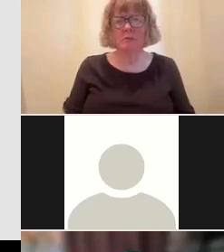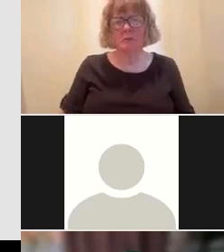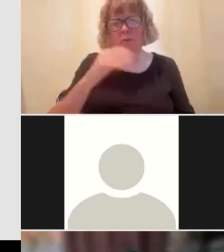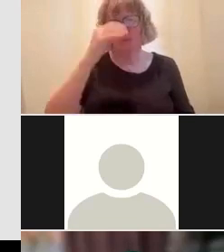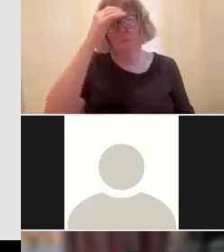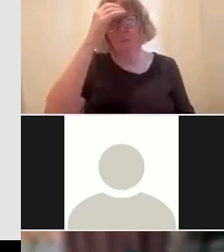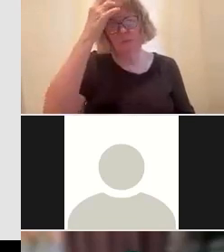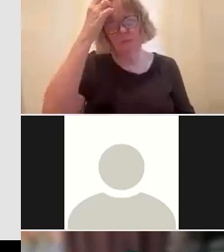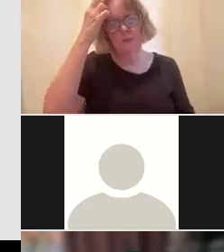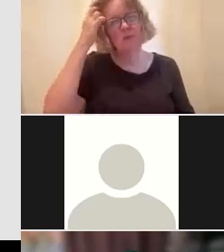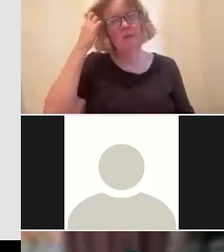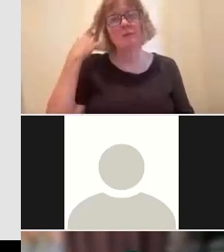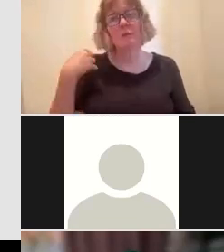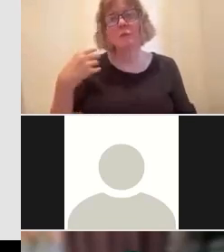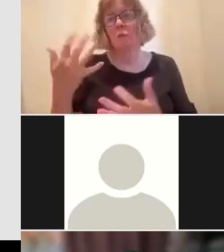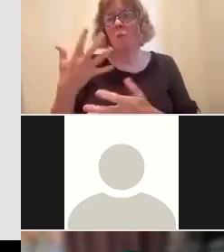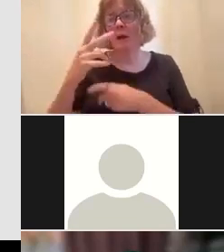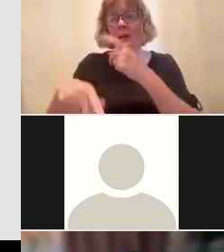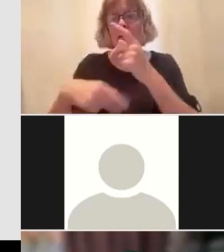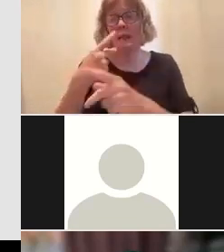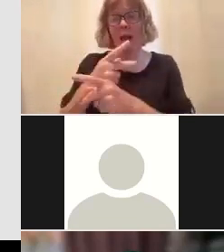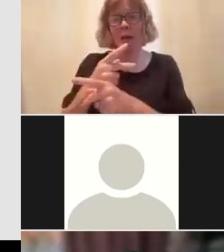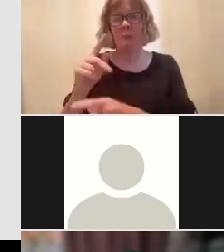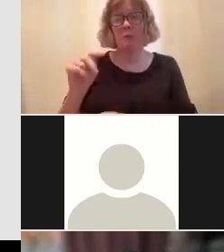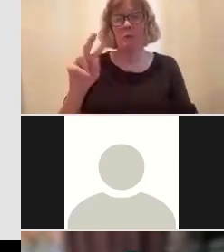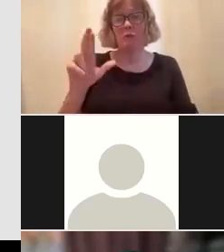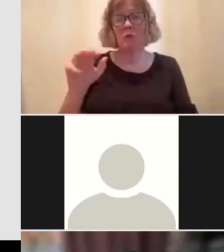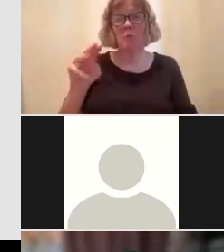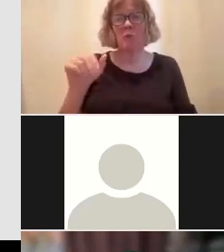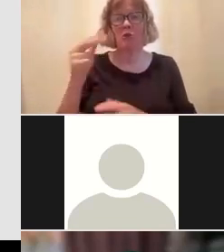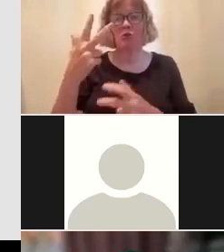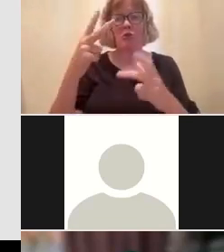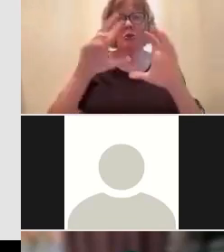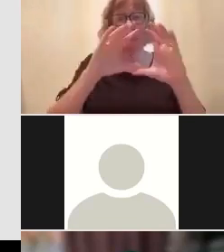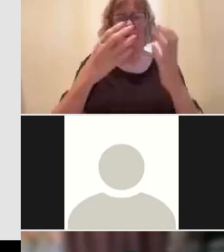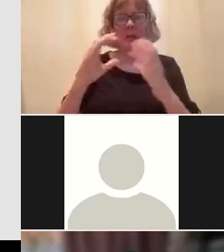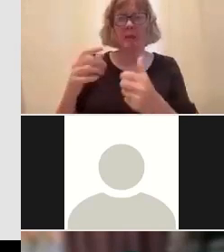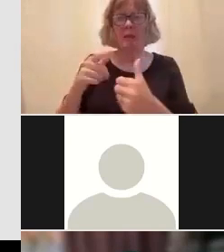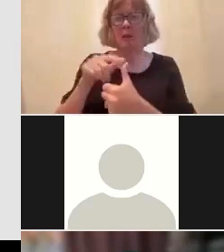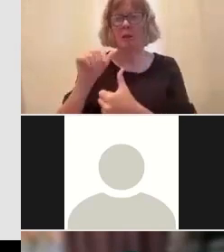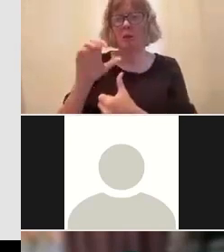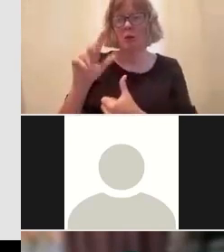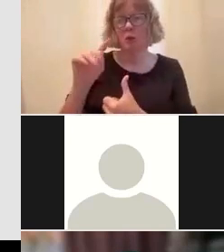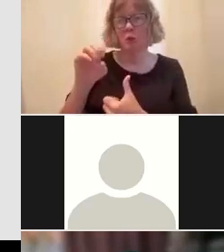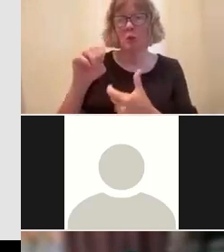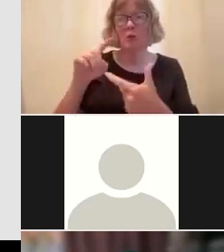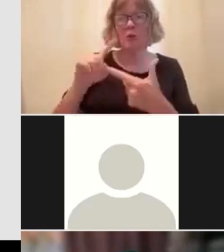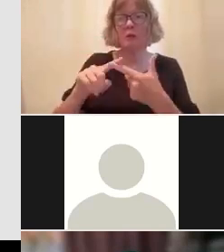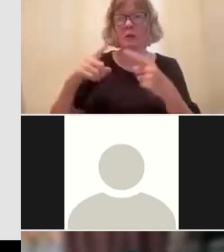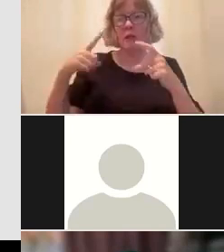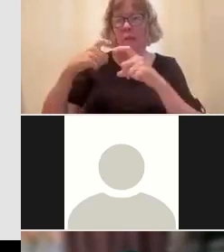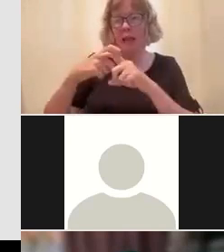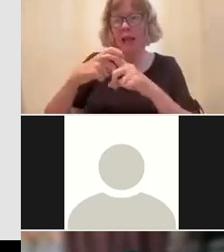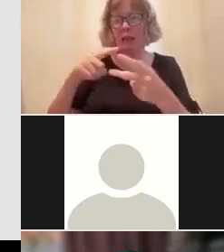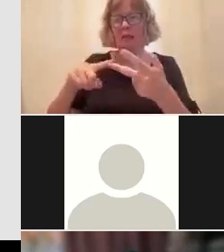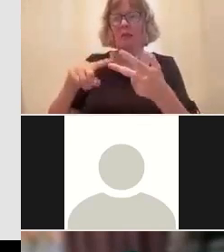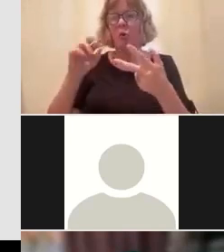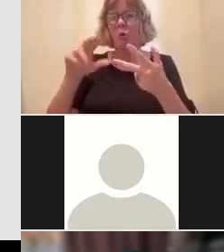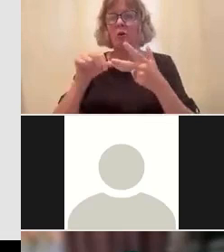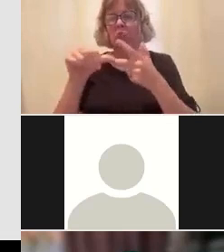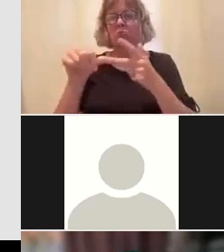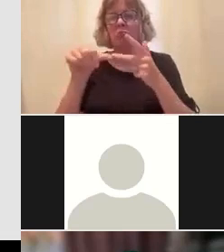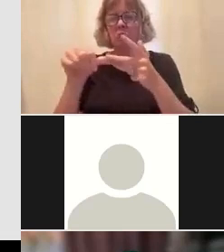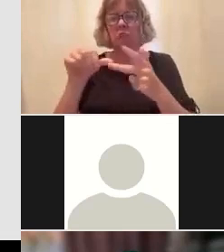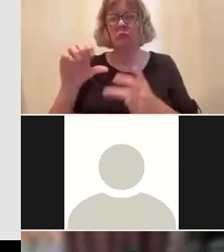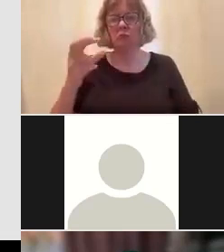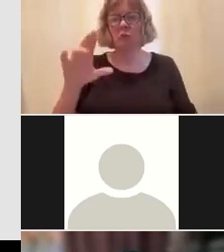The types of trauma, we break into 3 categories of acute, complex, or chronic. So